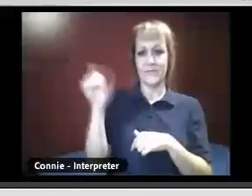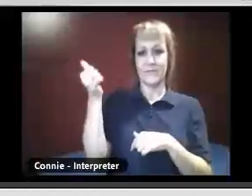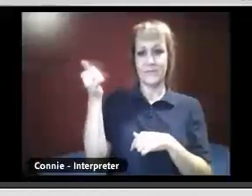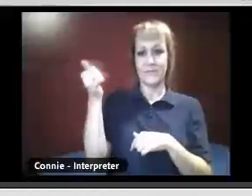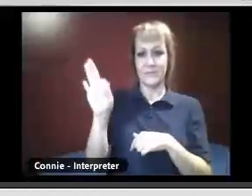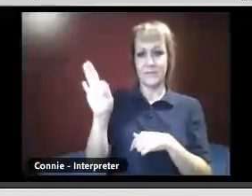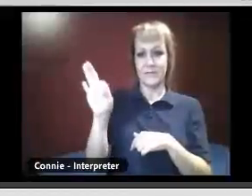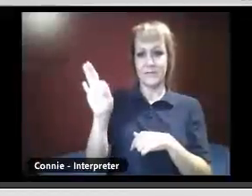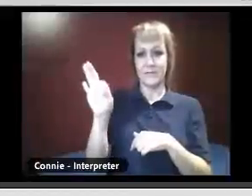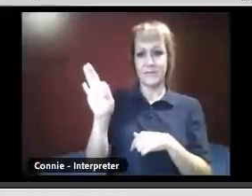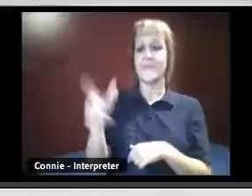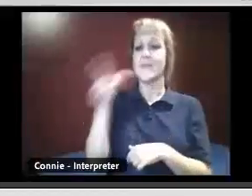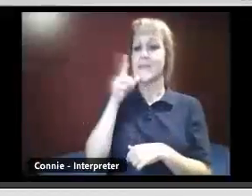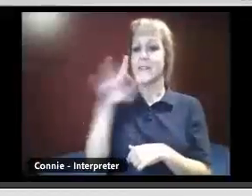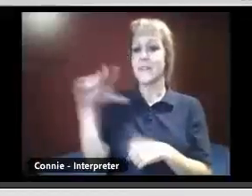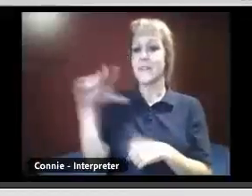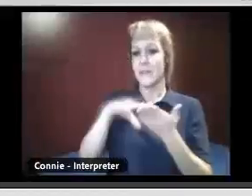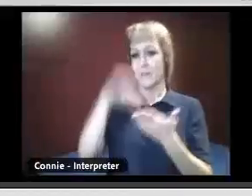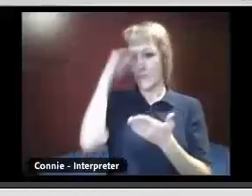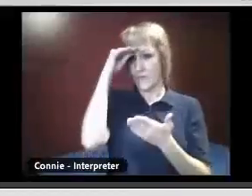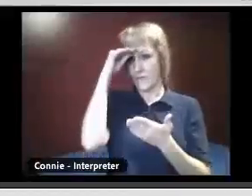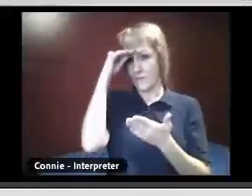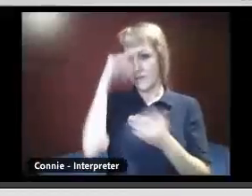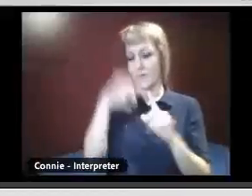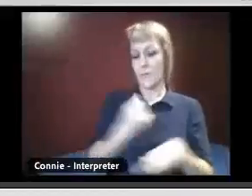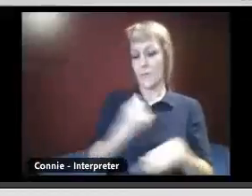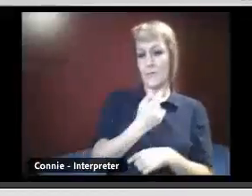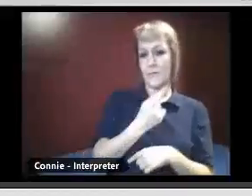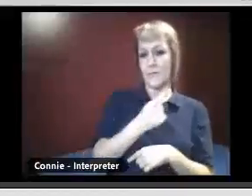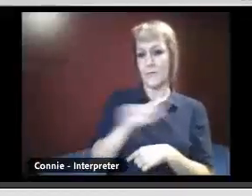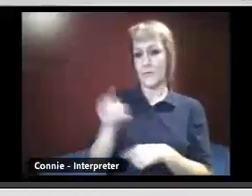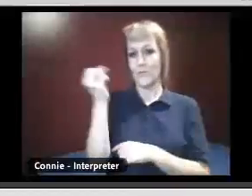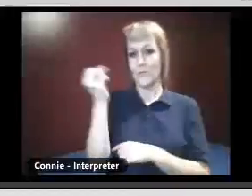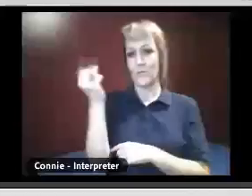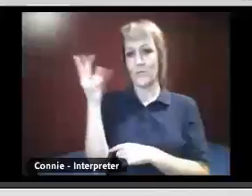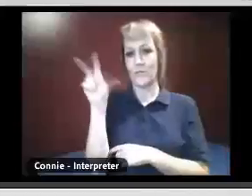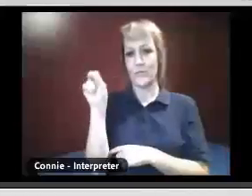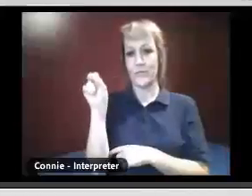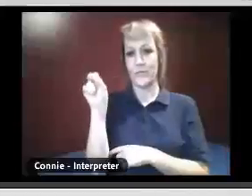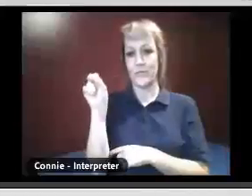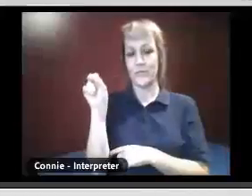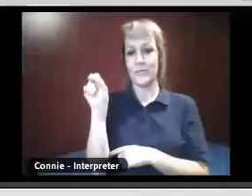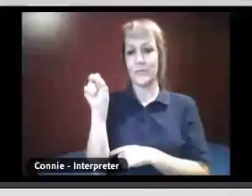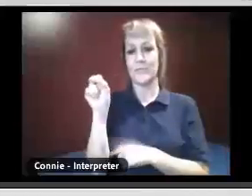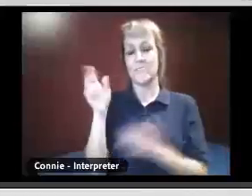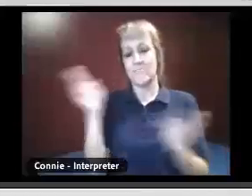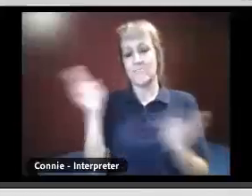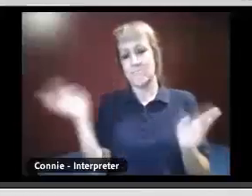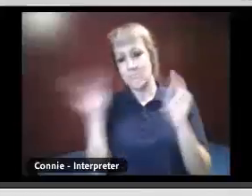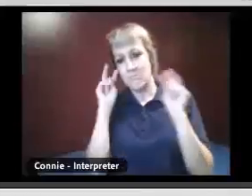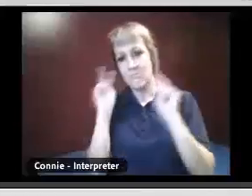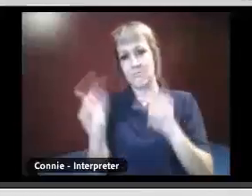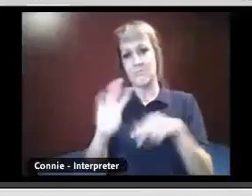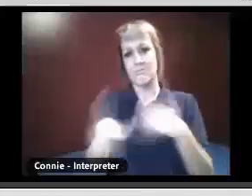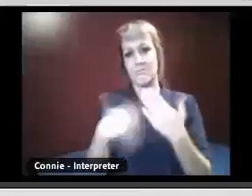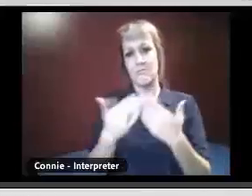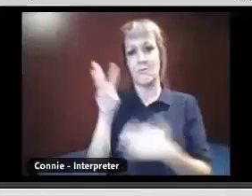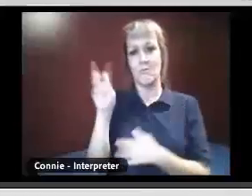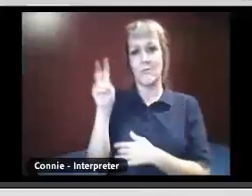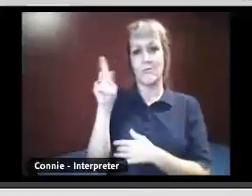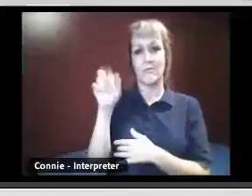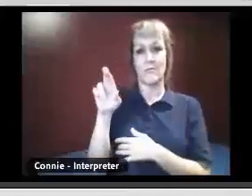a lunch and learn, and it will be from 11 to 12:30. We encourage you to look at all our upcoming webinars and workshops in the